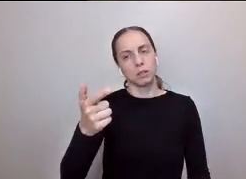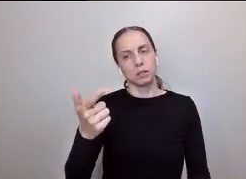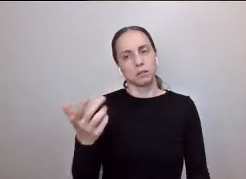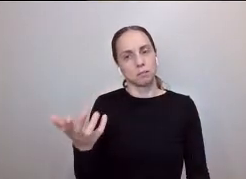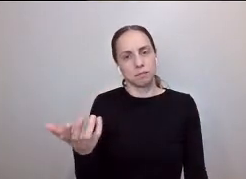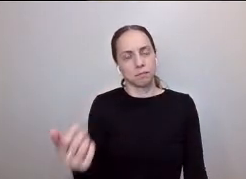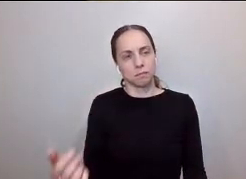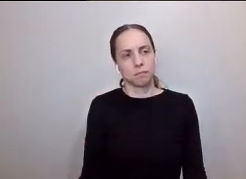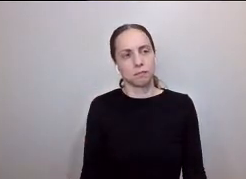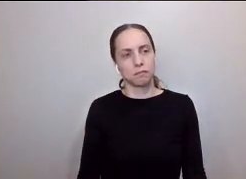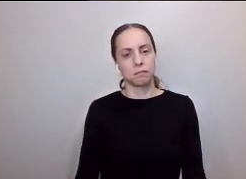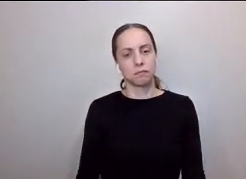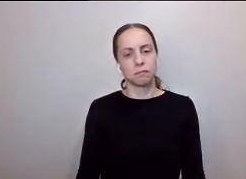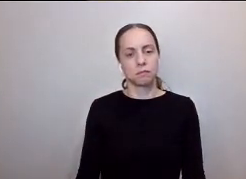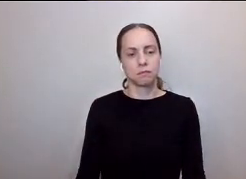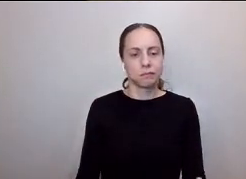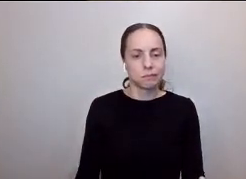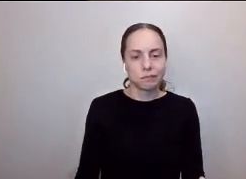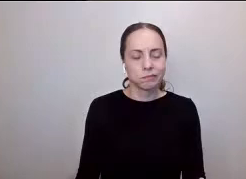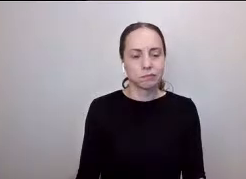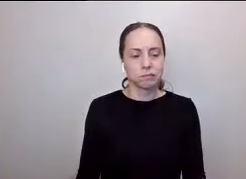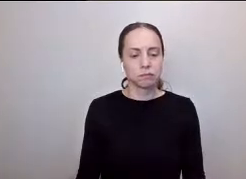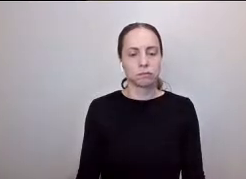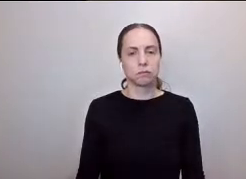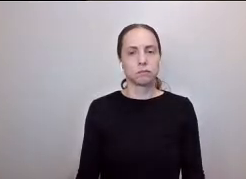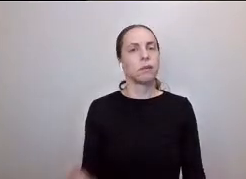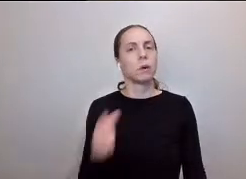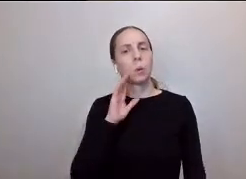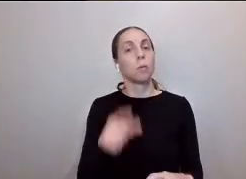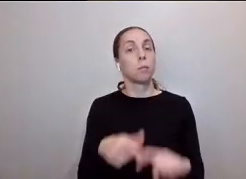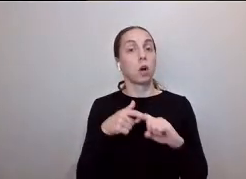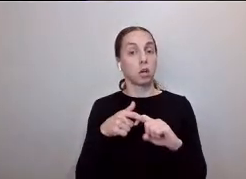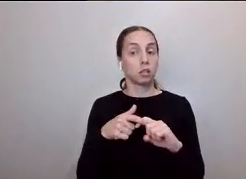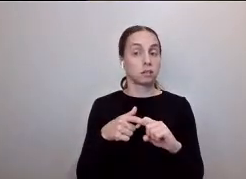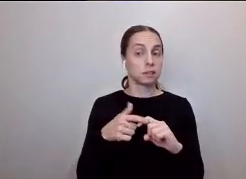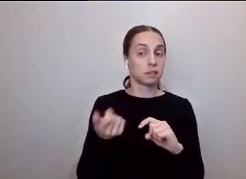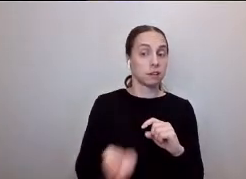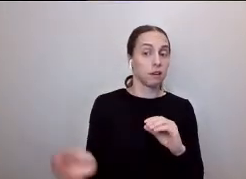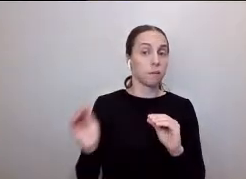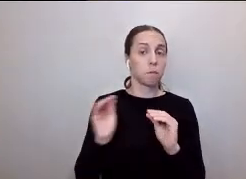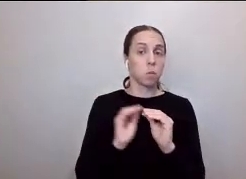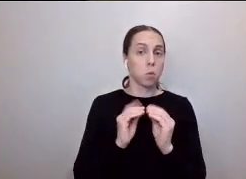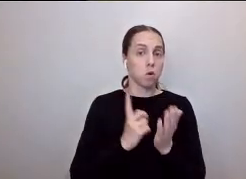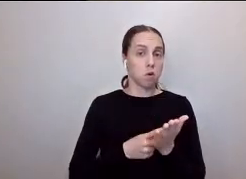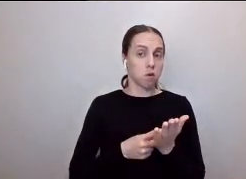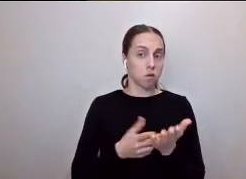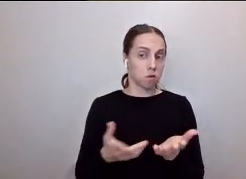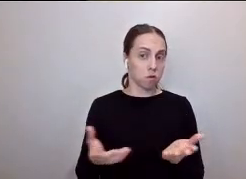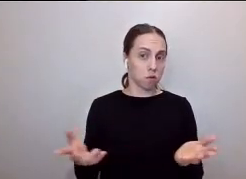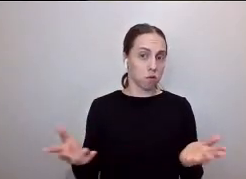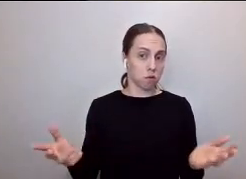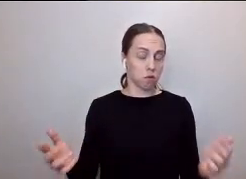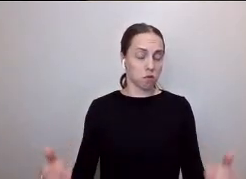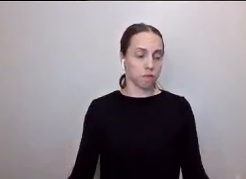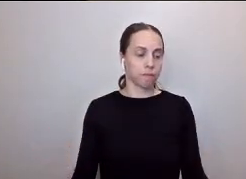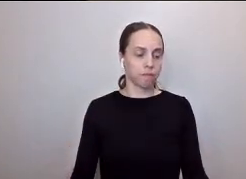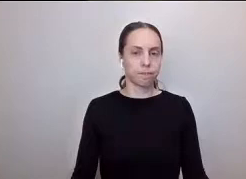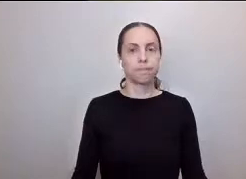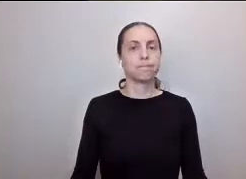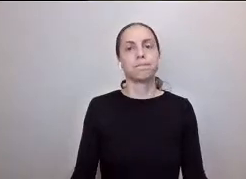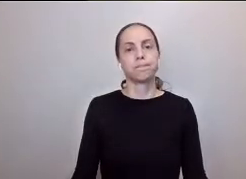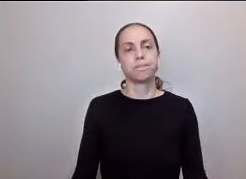With that, I'll just pause one more time to see if there's any further discussion. I don't see any. Clerk will call the